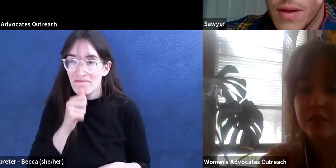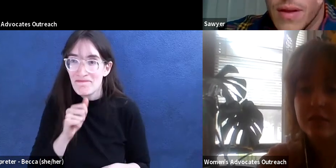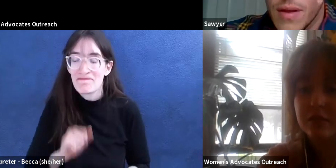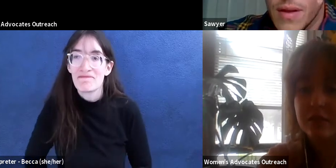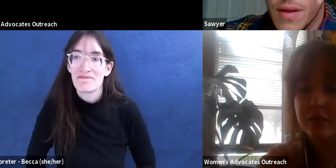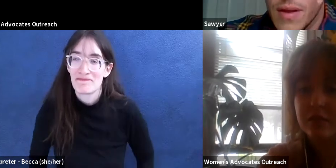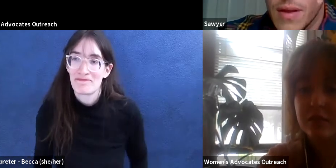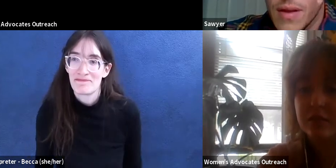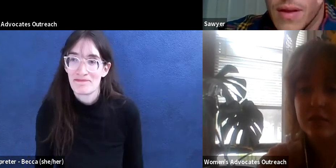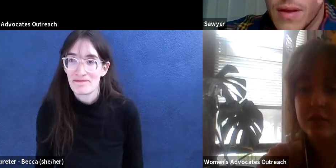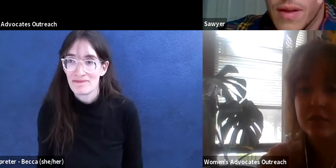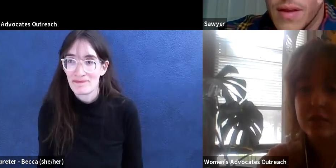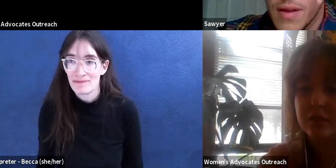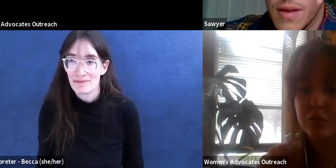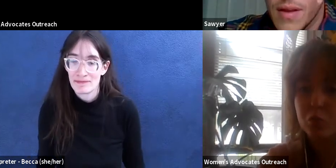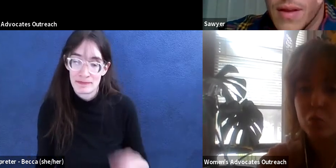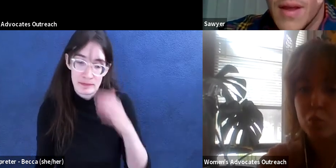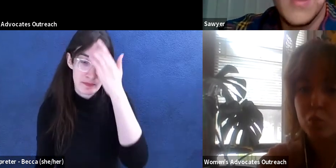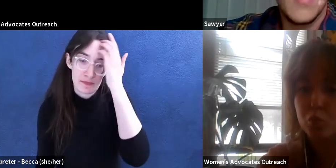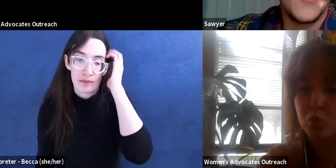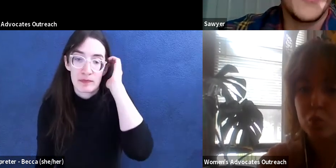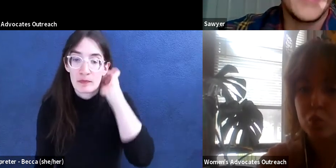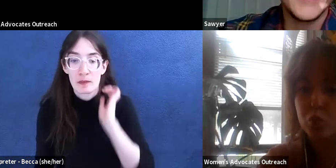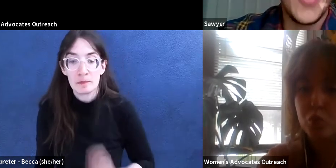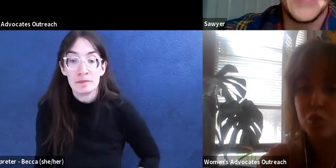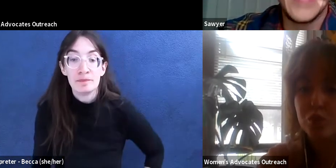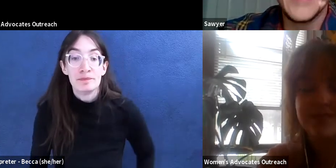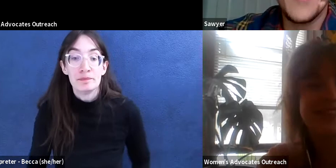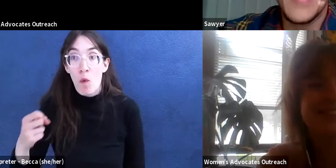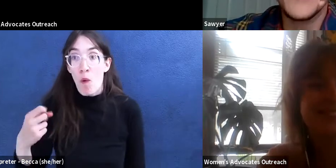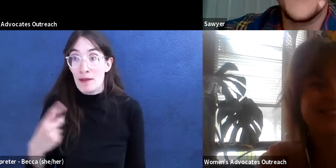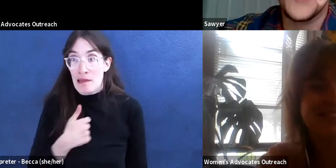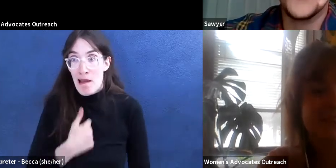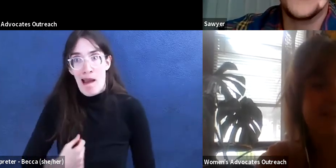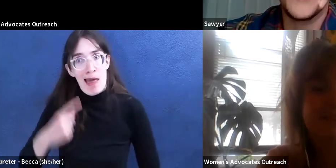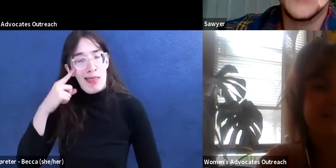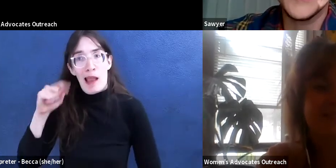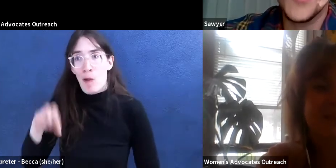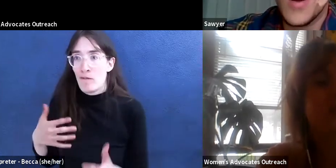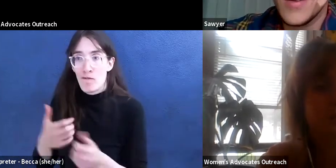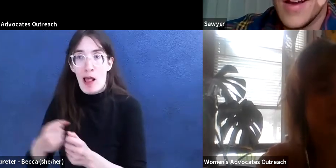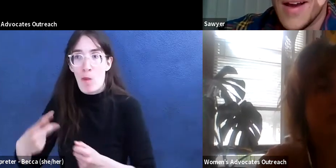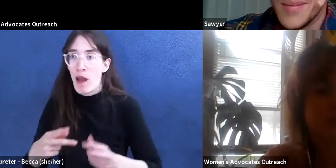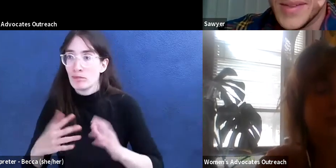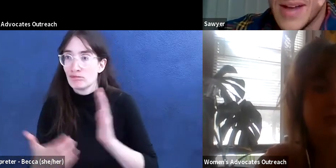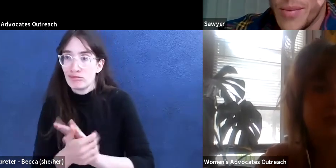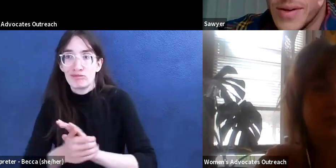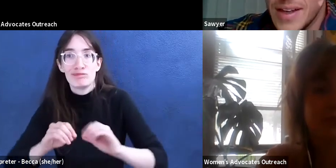talking to kids about gender. That is a really good article that I think I do